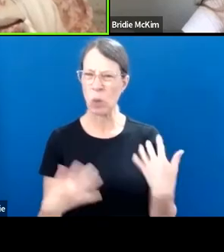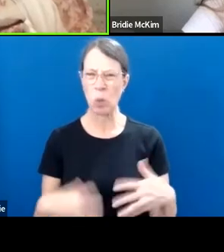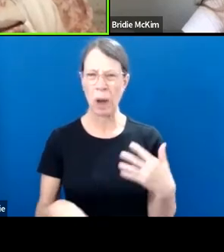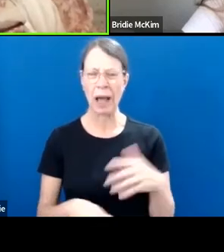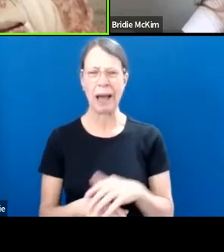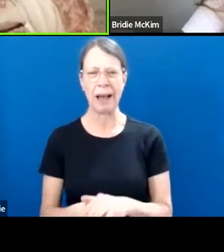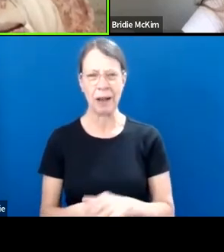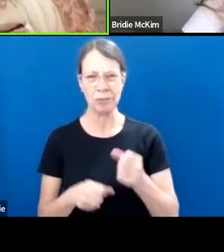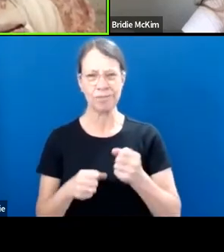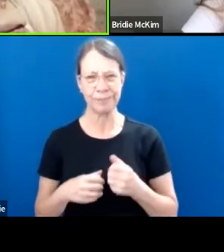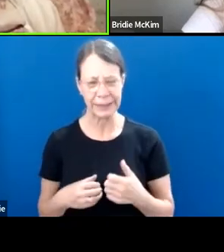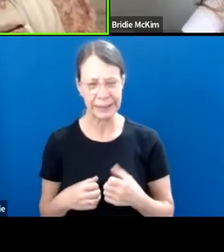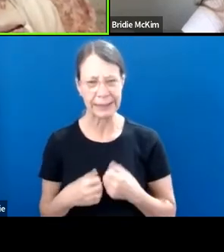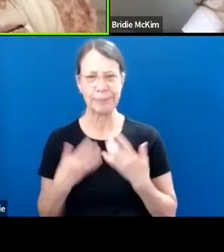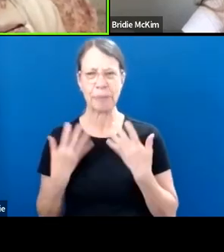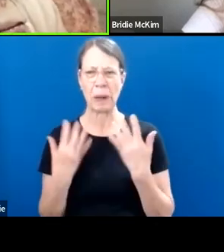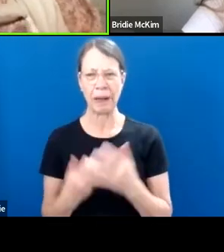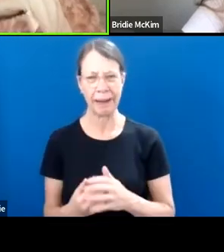and